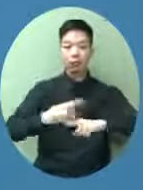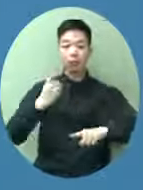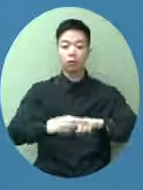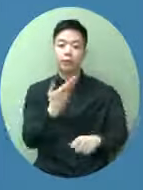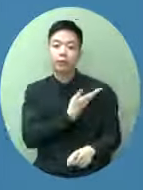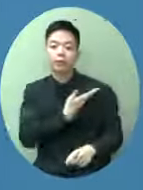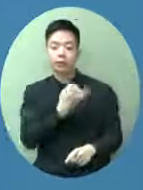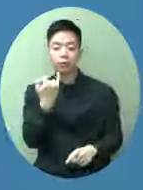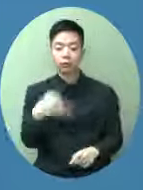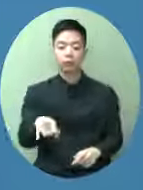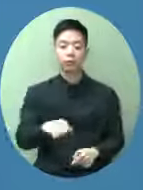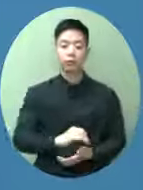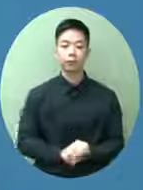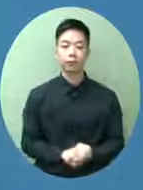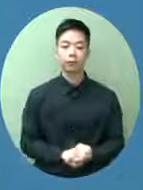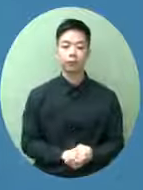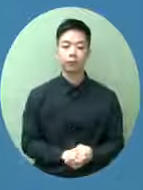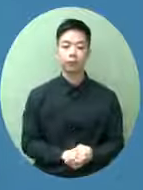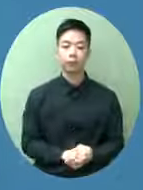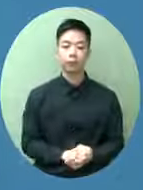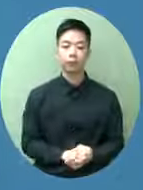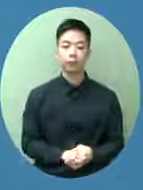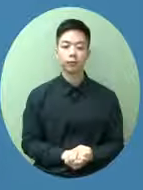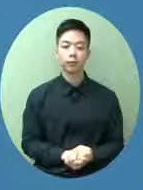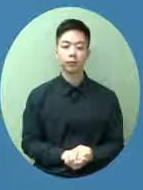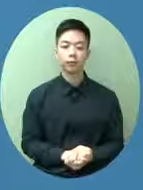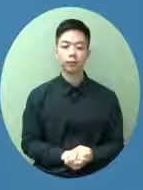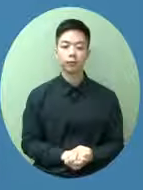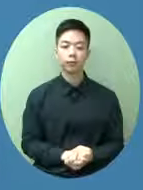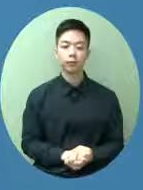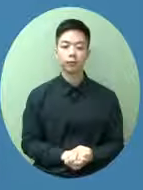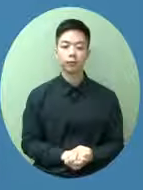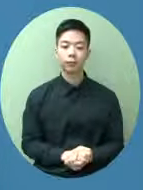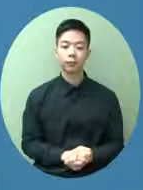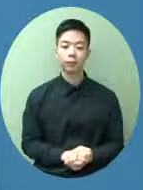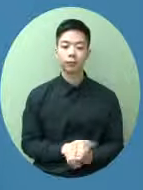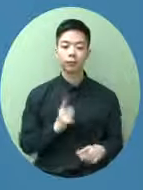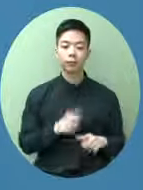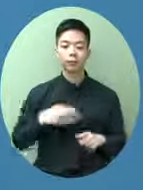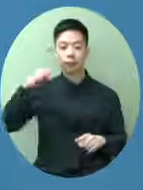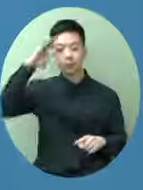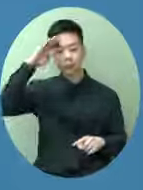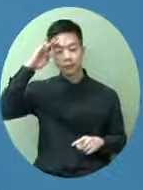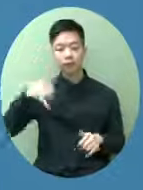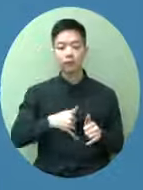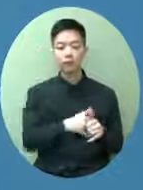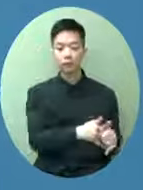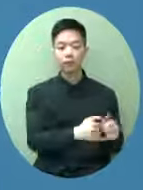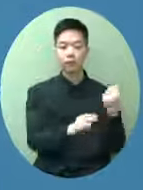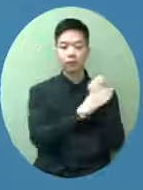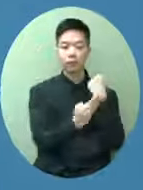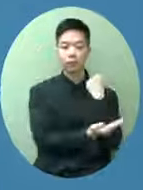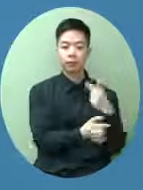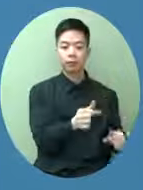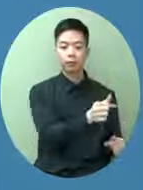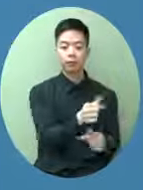law enforcement activitiestaken by the law enforcement authoritiesin this case the Hong Kong police forcenow about the disqual